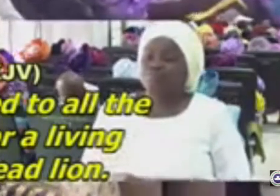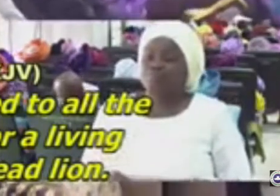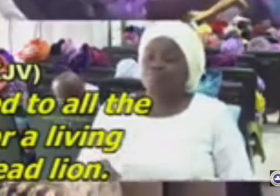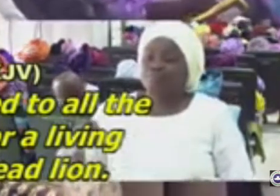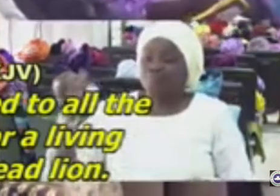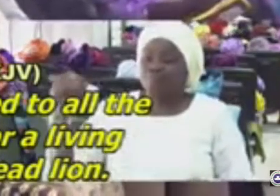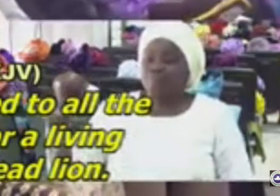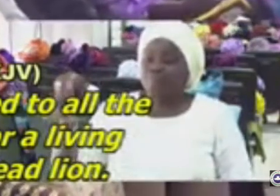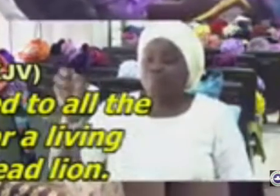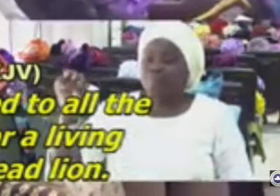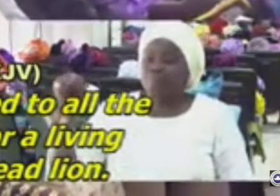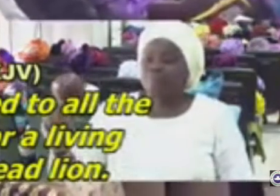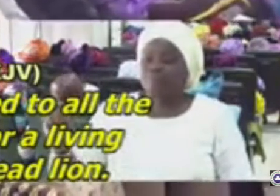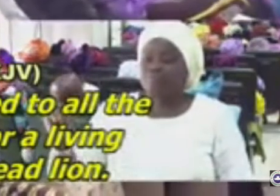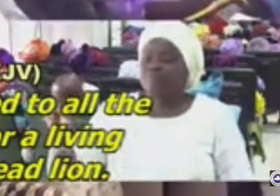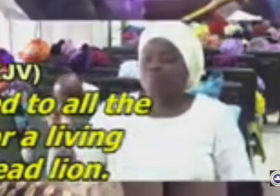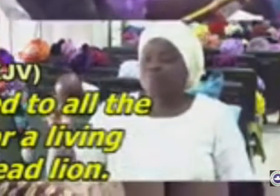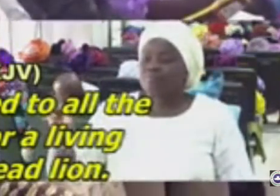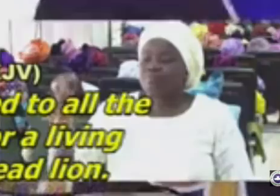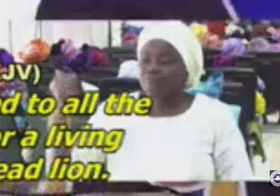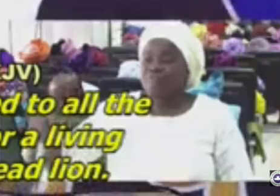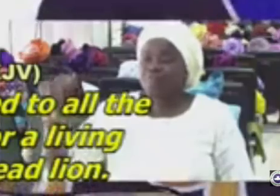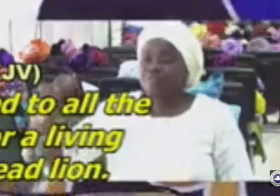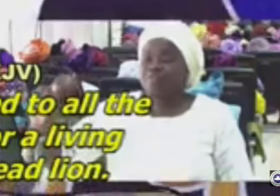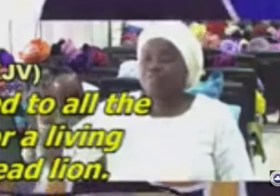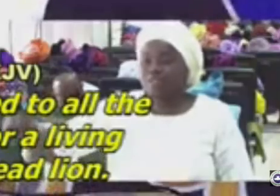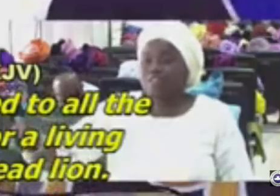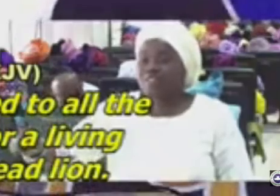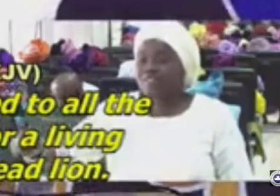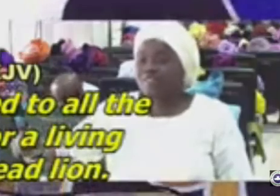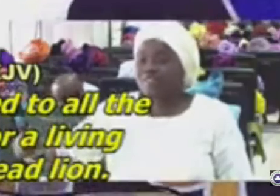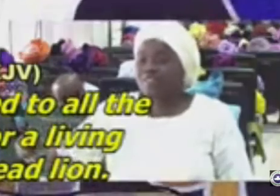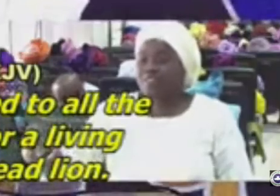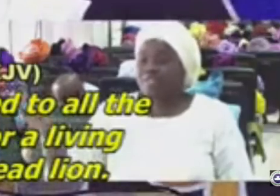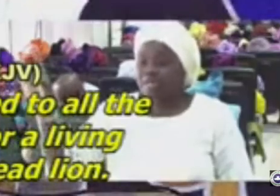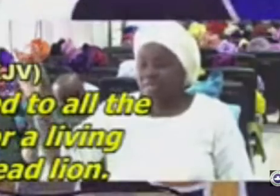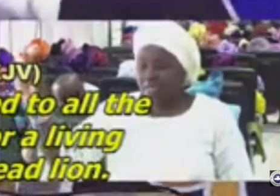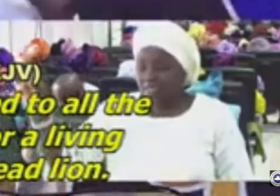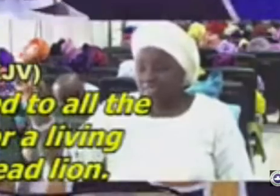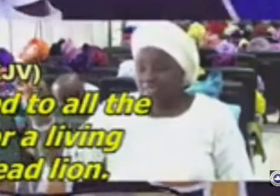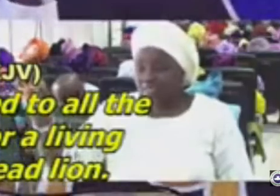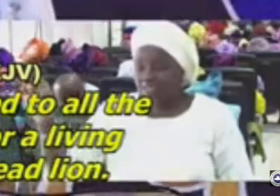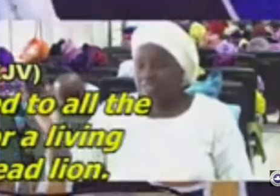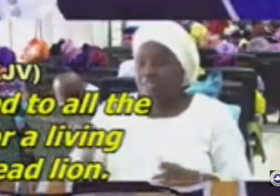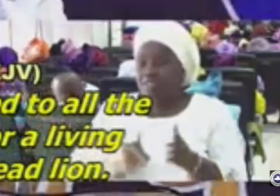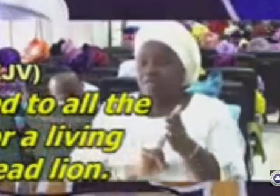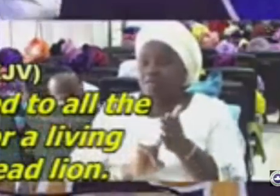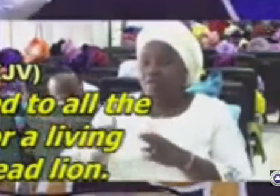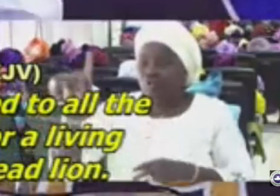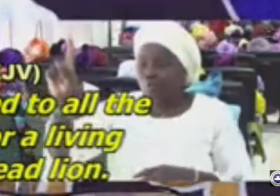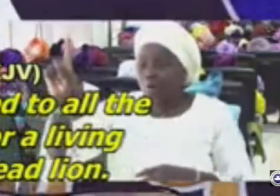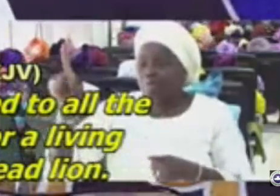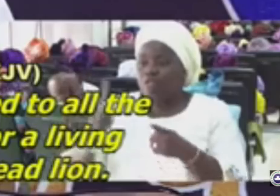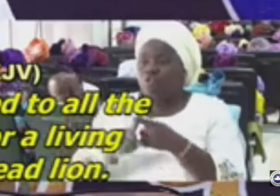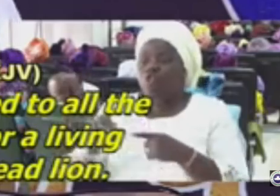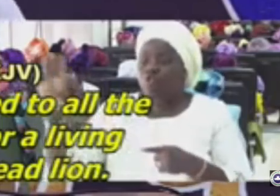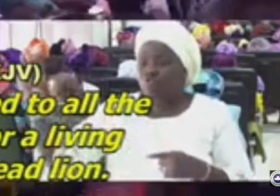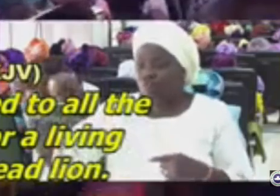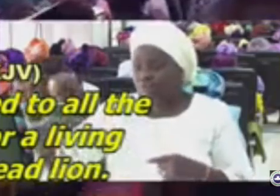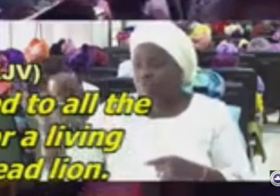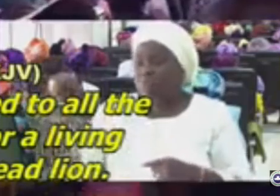from verse 1 to 14, Genesis 18 from verse 1 to 14, you will discover that as long as you are still